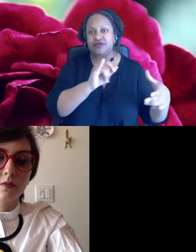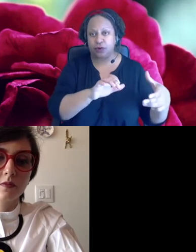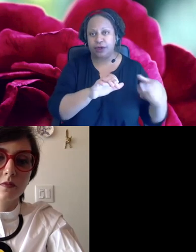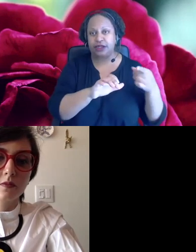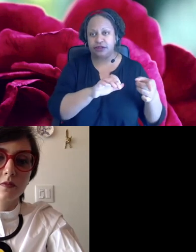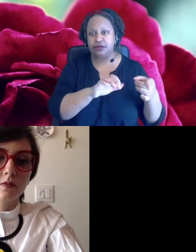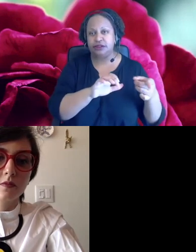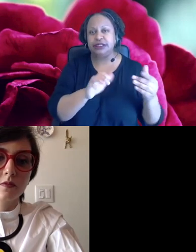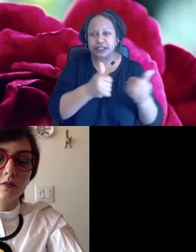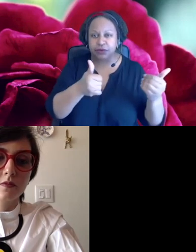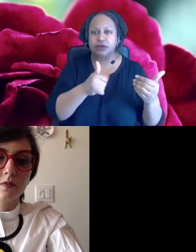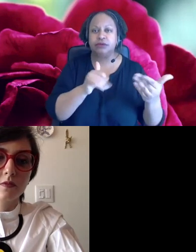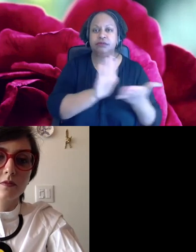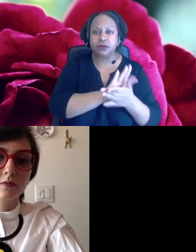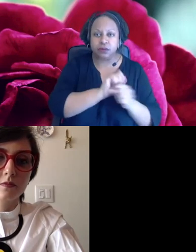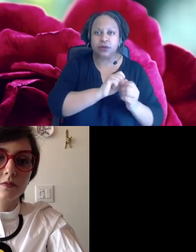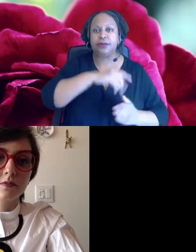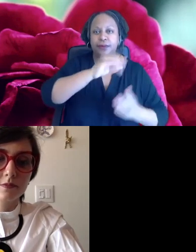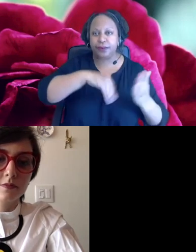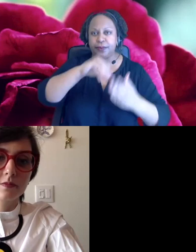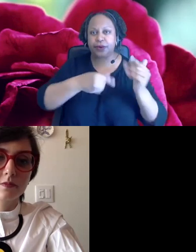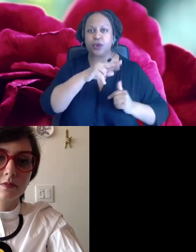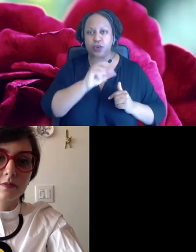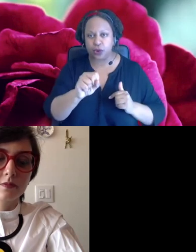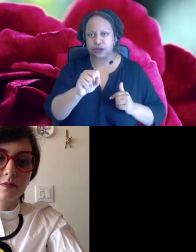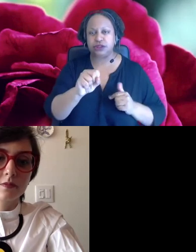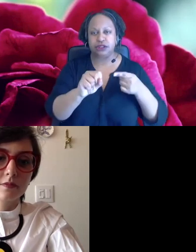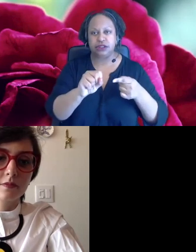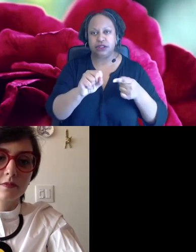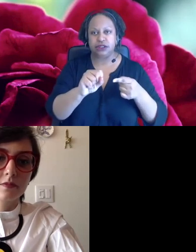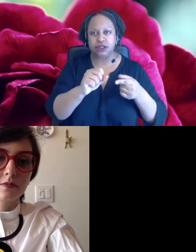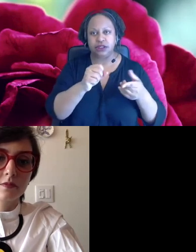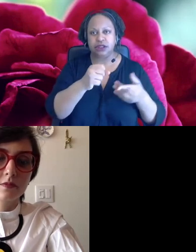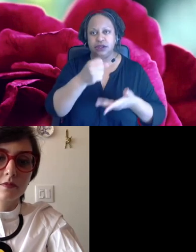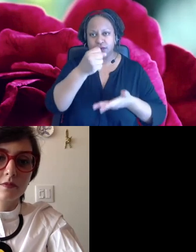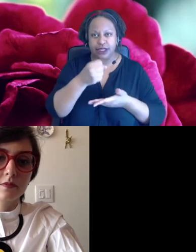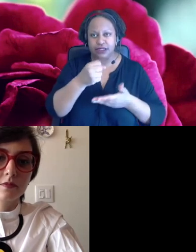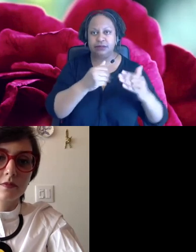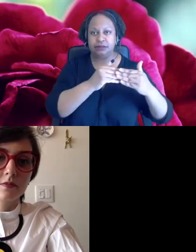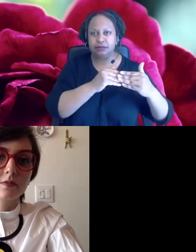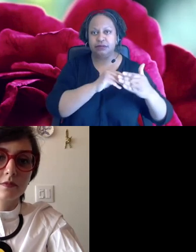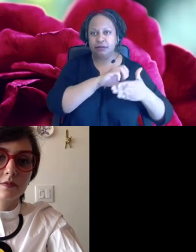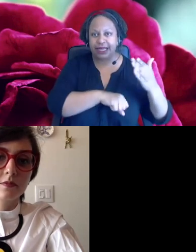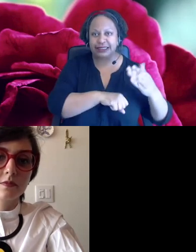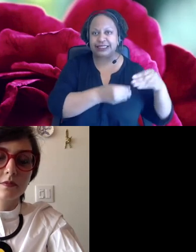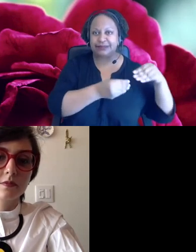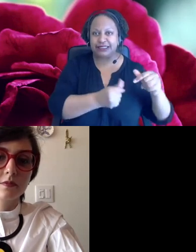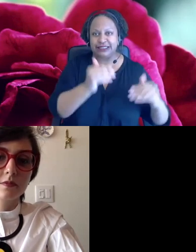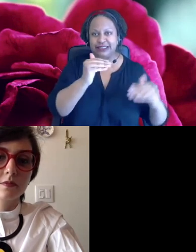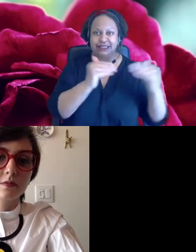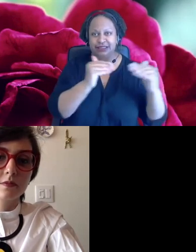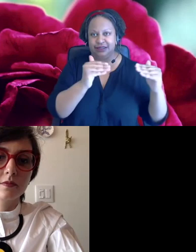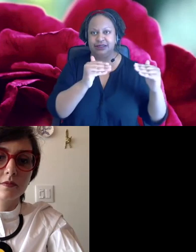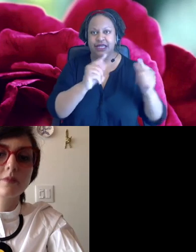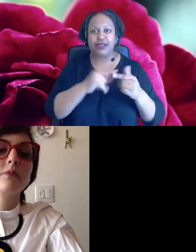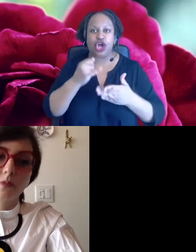have to report the gross amount of the grant, less all the expenses, and then less the